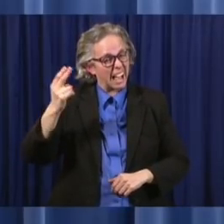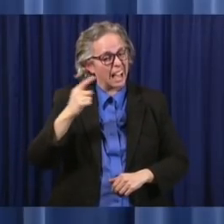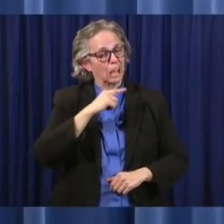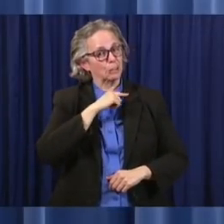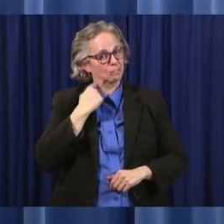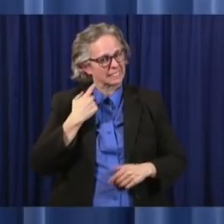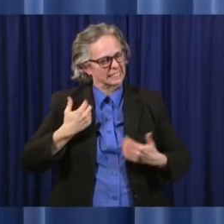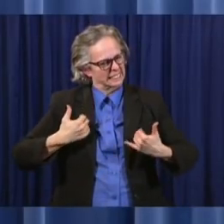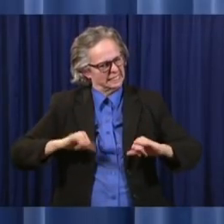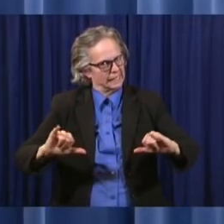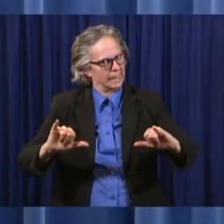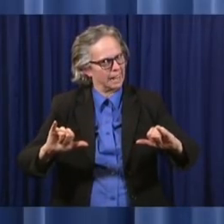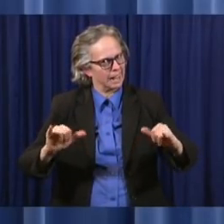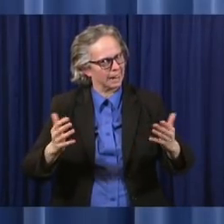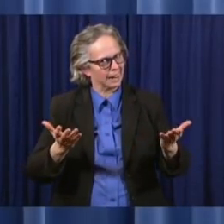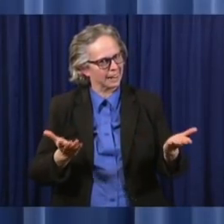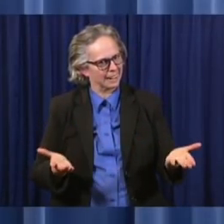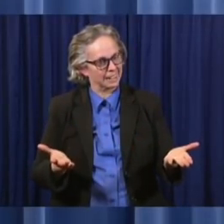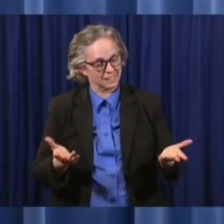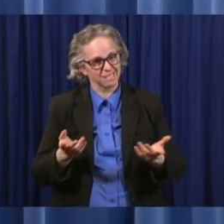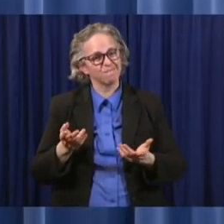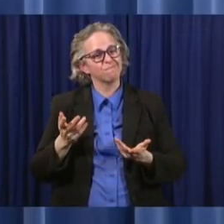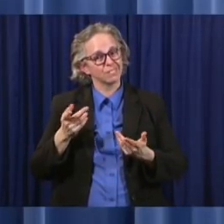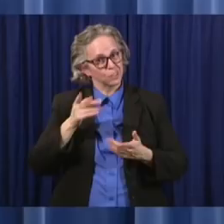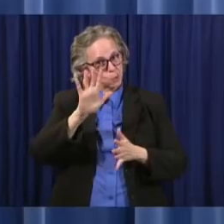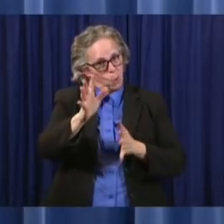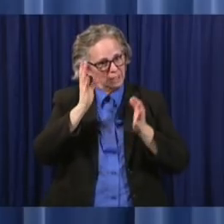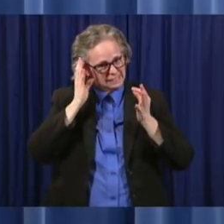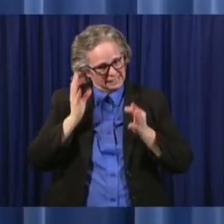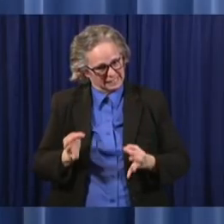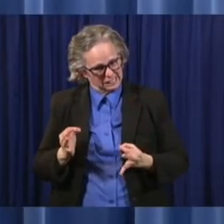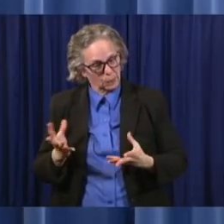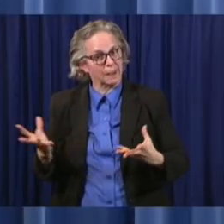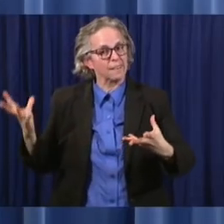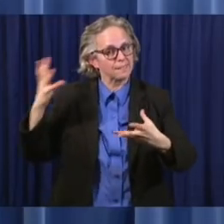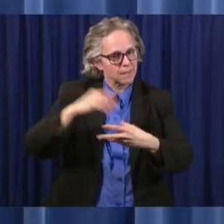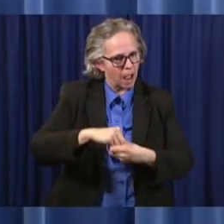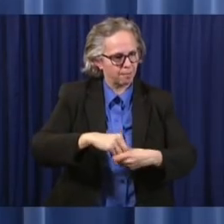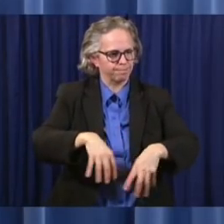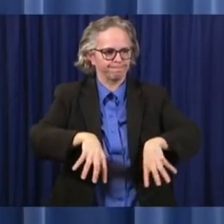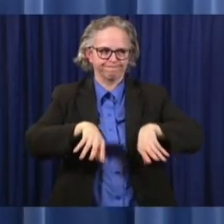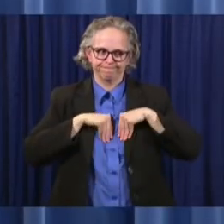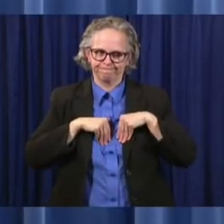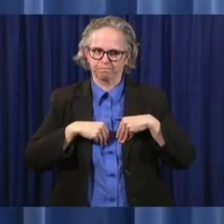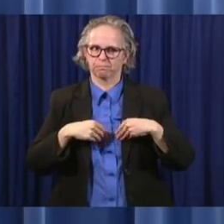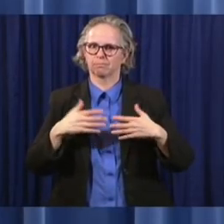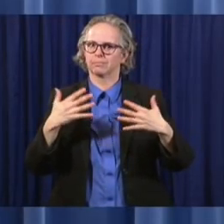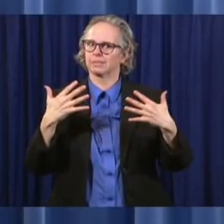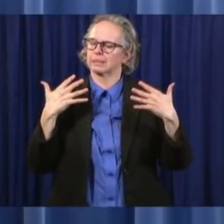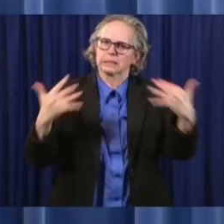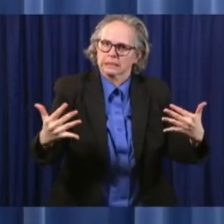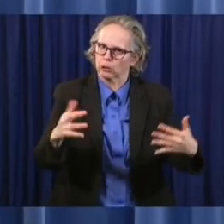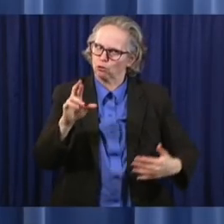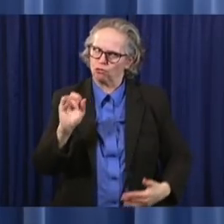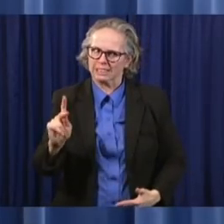operation. But it would be high risk if we didn't do anything. It would be high